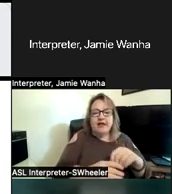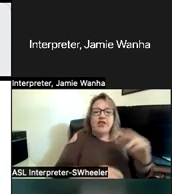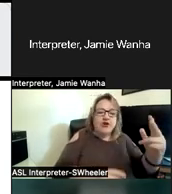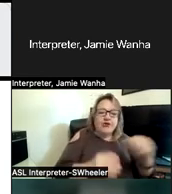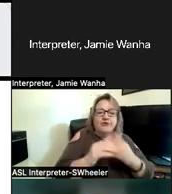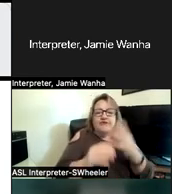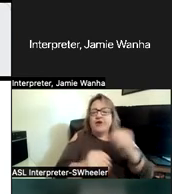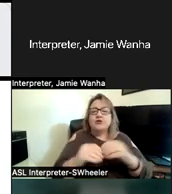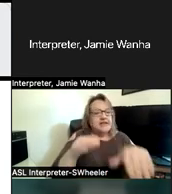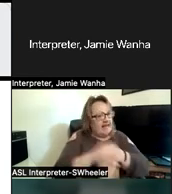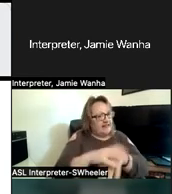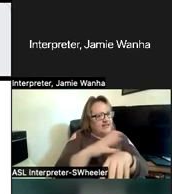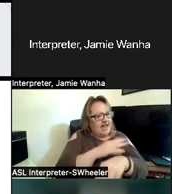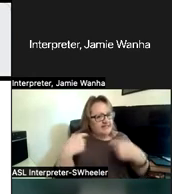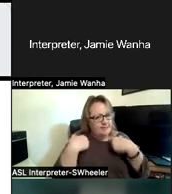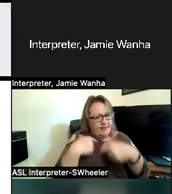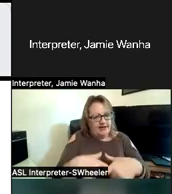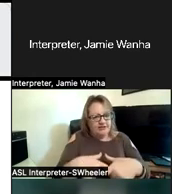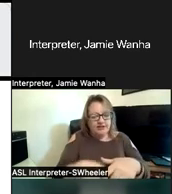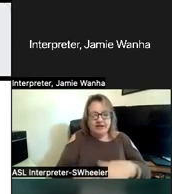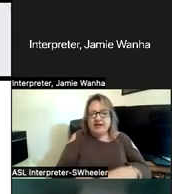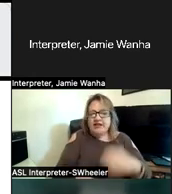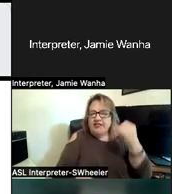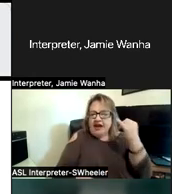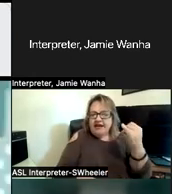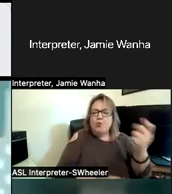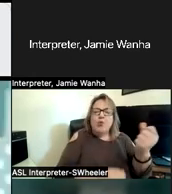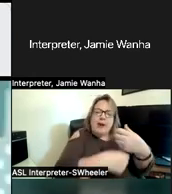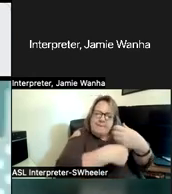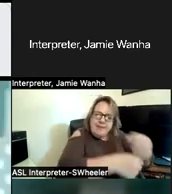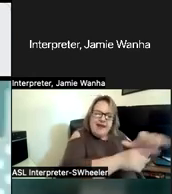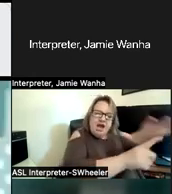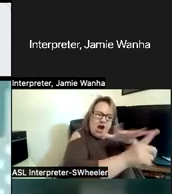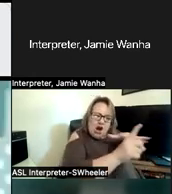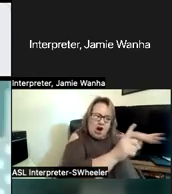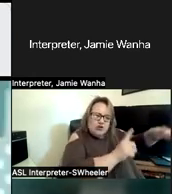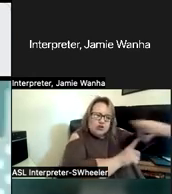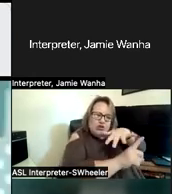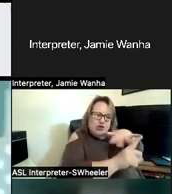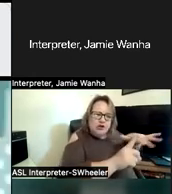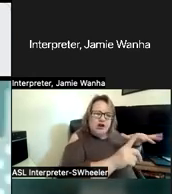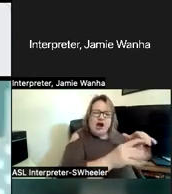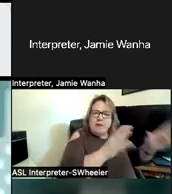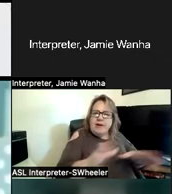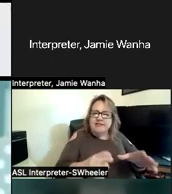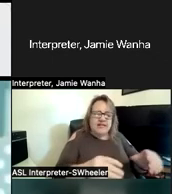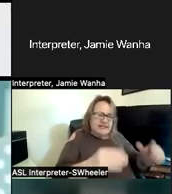and Spanish. And the idea is that we want to create a culture of preparedness, start children at a young age to making sure that they get